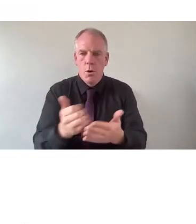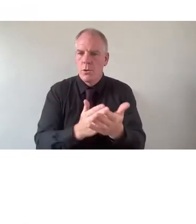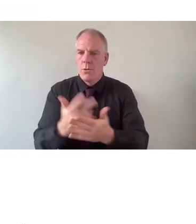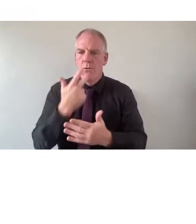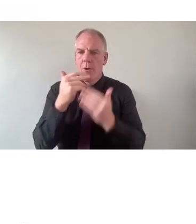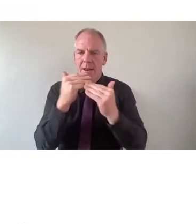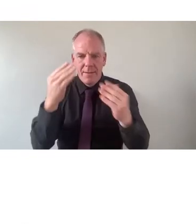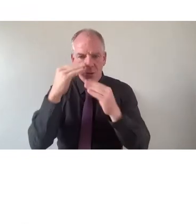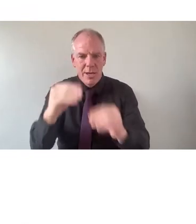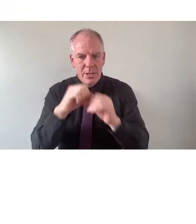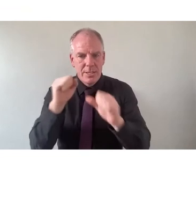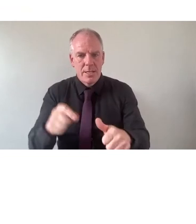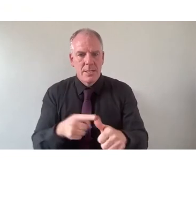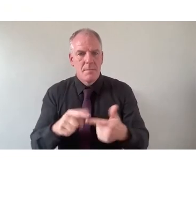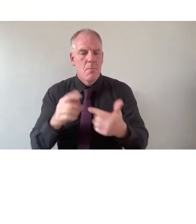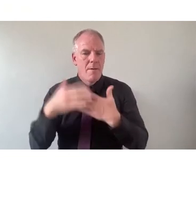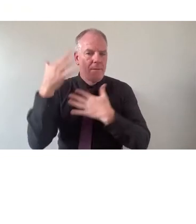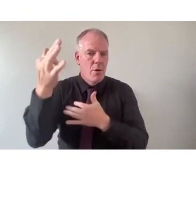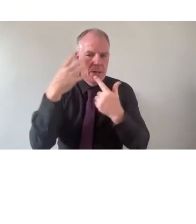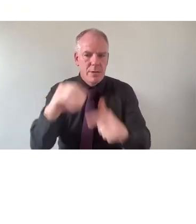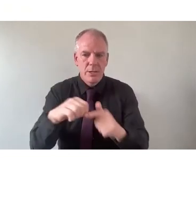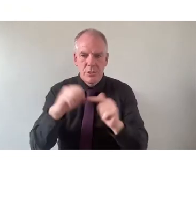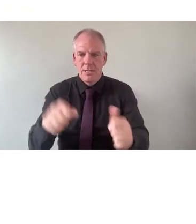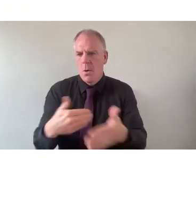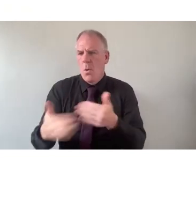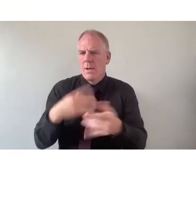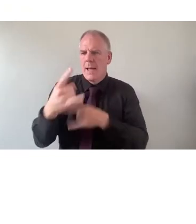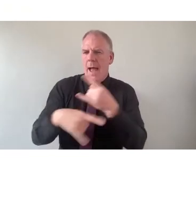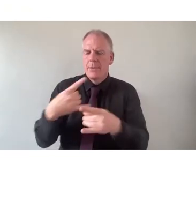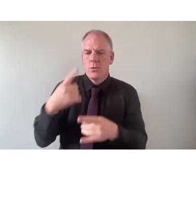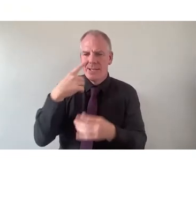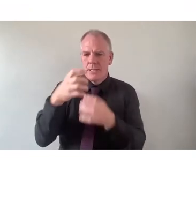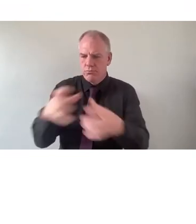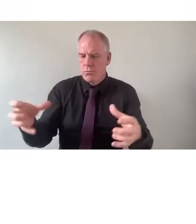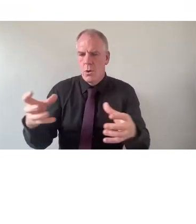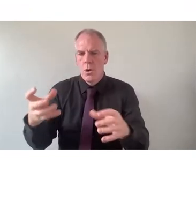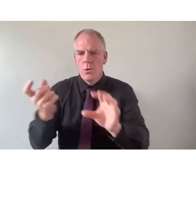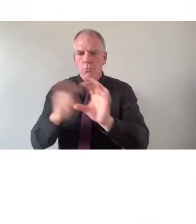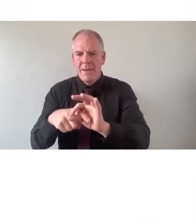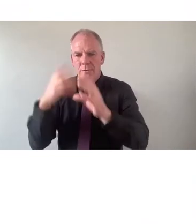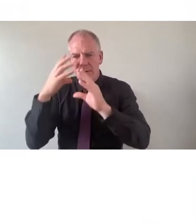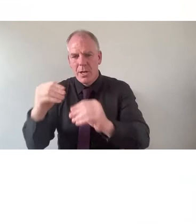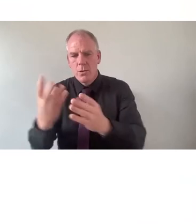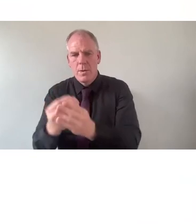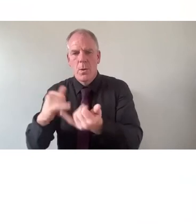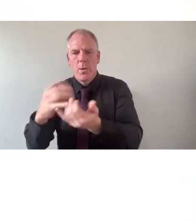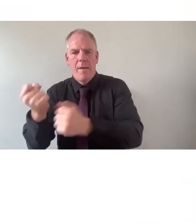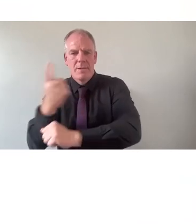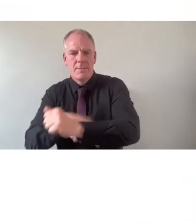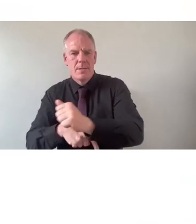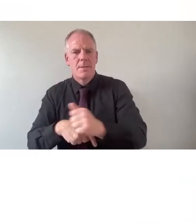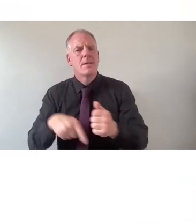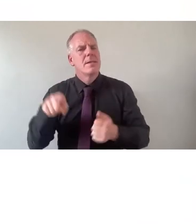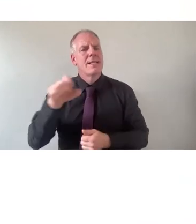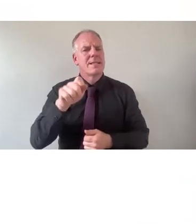education systems, to the further education systems, or what exactly was going on. So even in addition to what Stefan and his colleagues have been able to